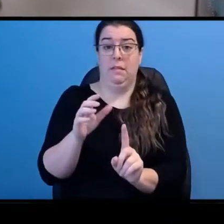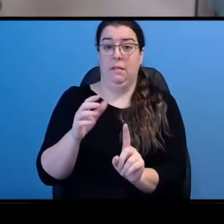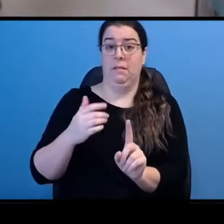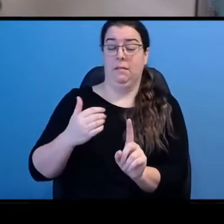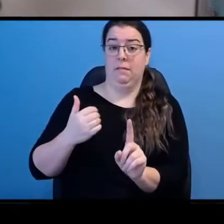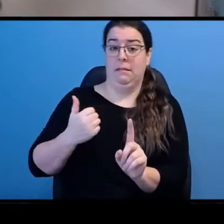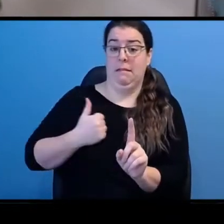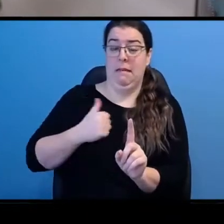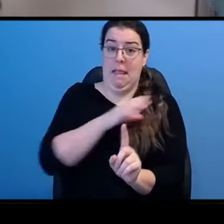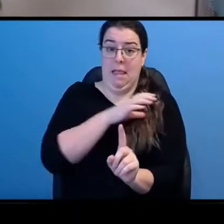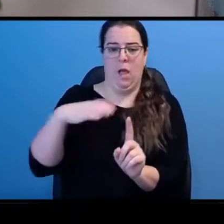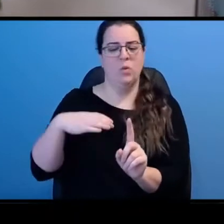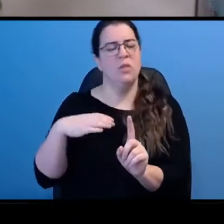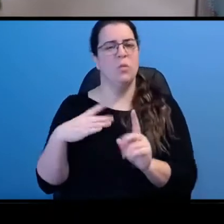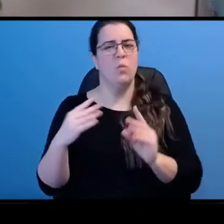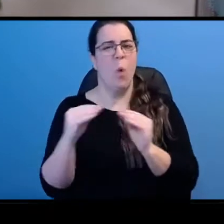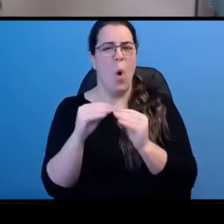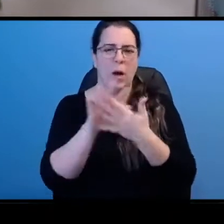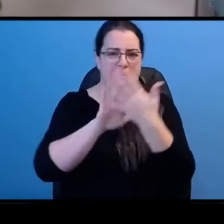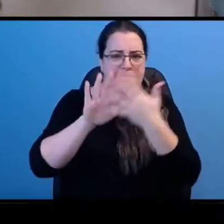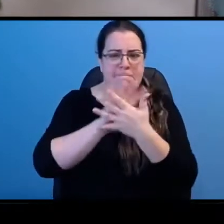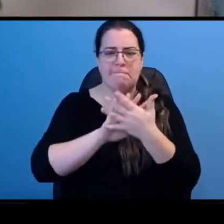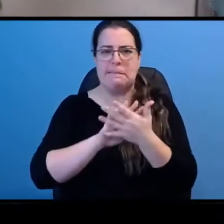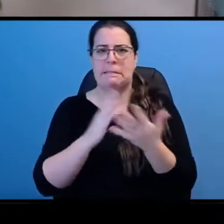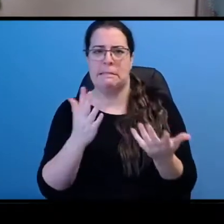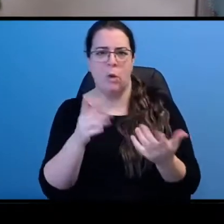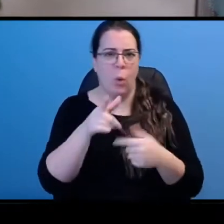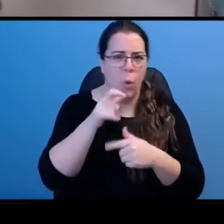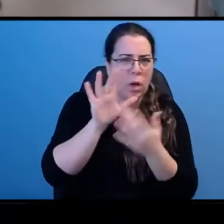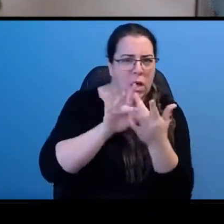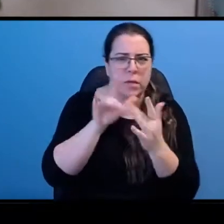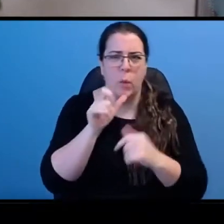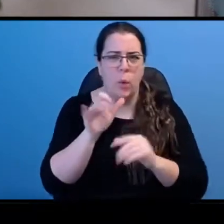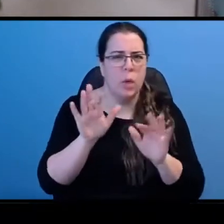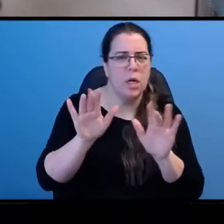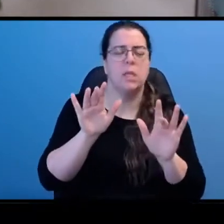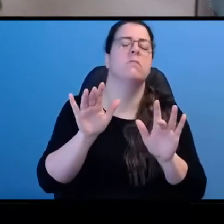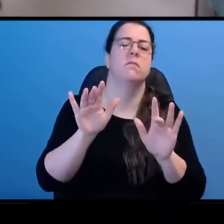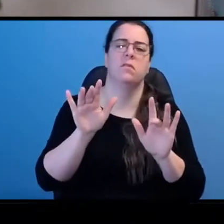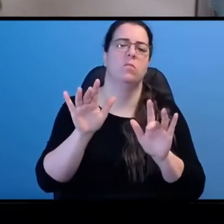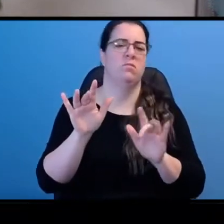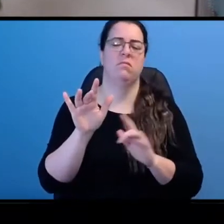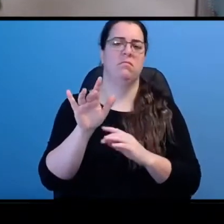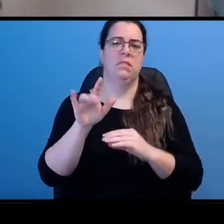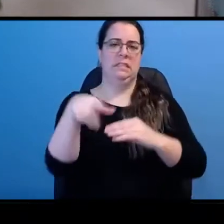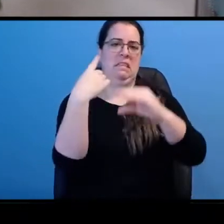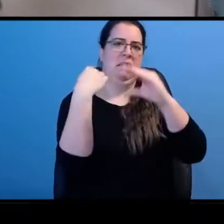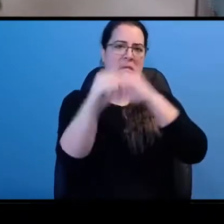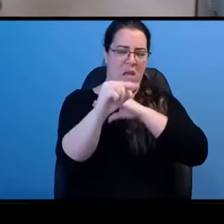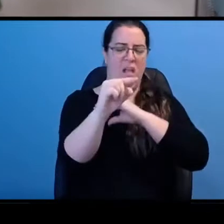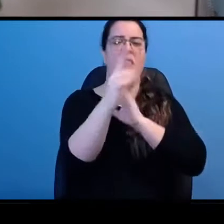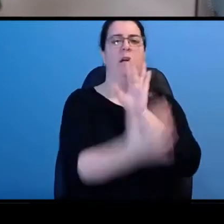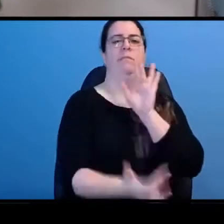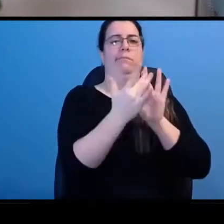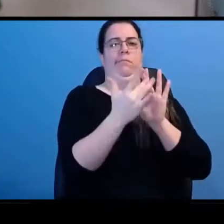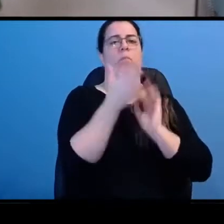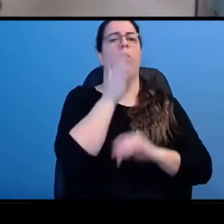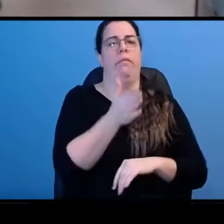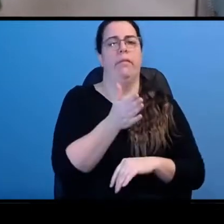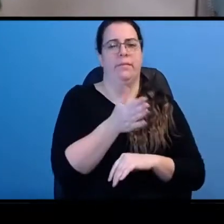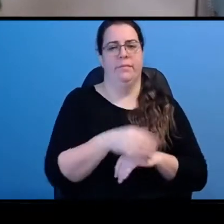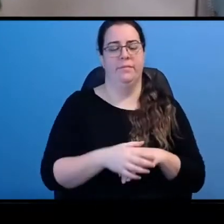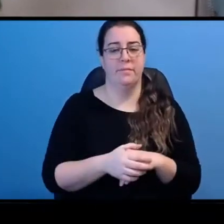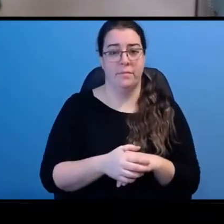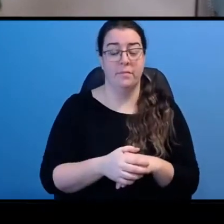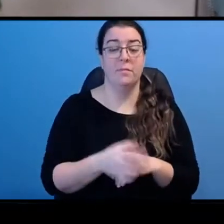send a general inquiry, and you're likely to hear back from an associate program officer. Once you have an established relationship